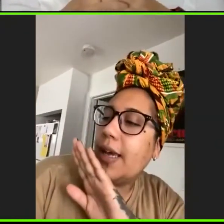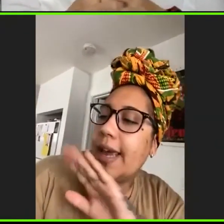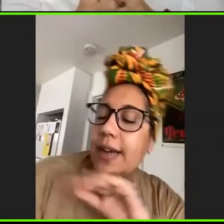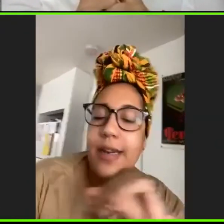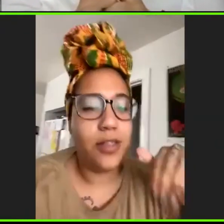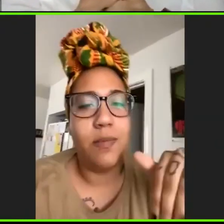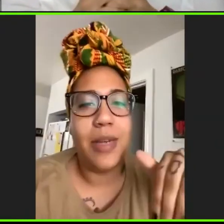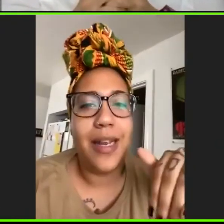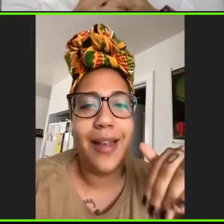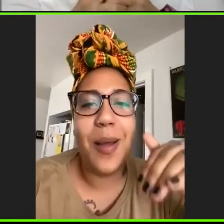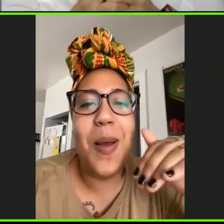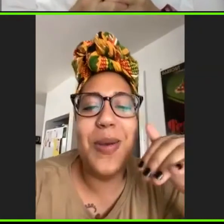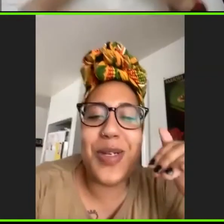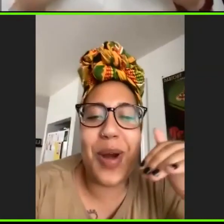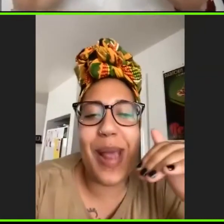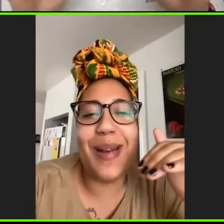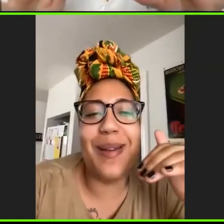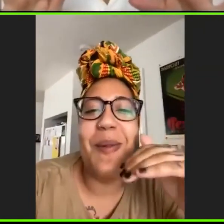meeting trying